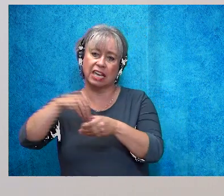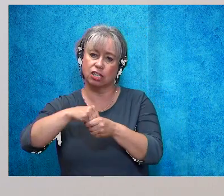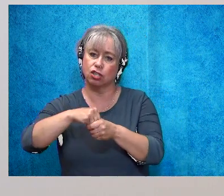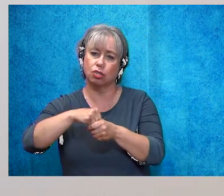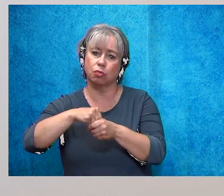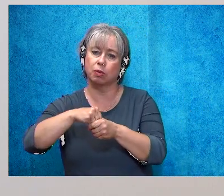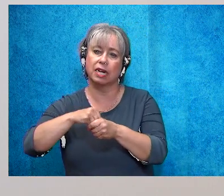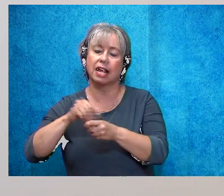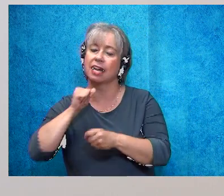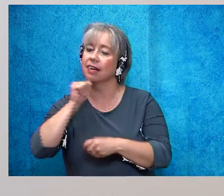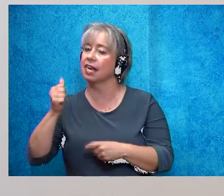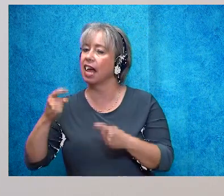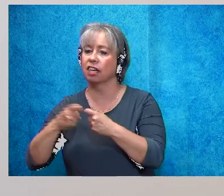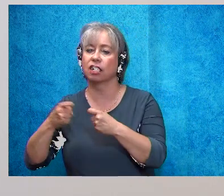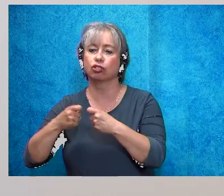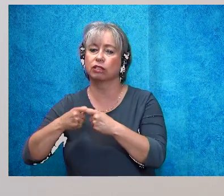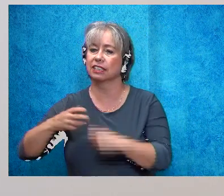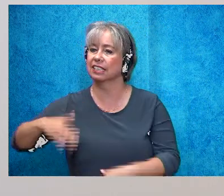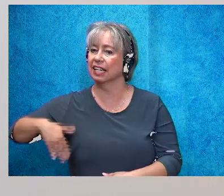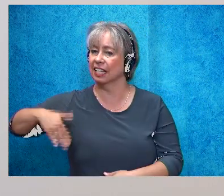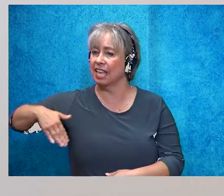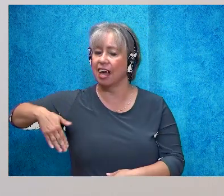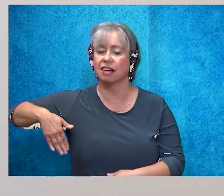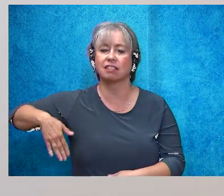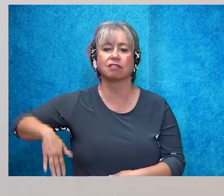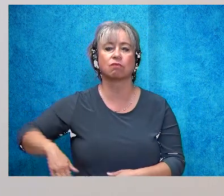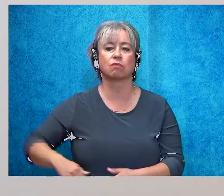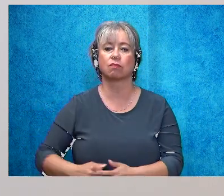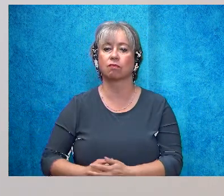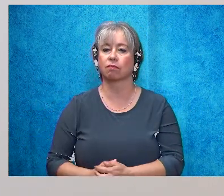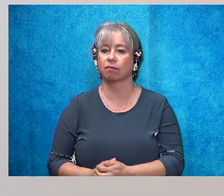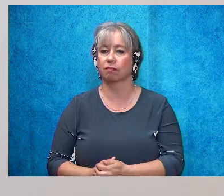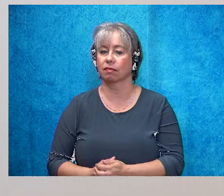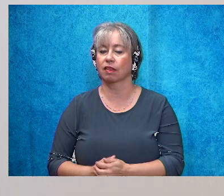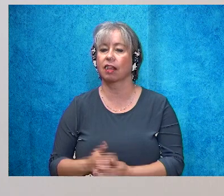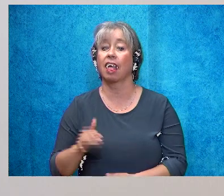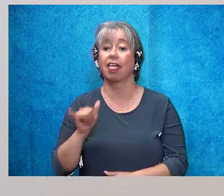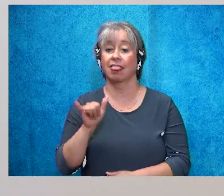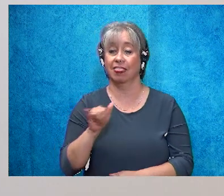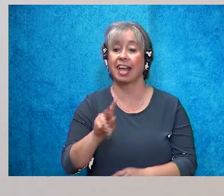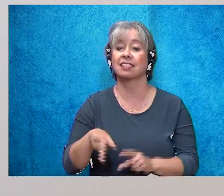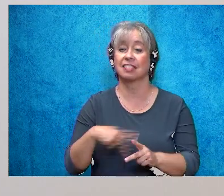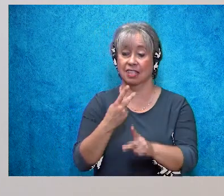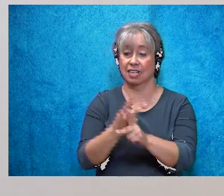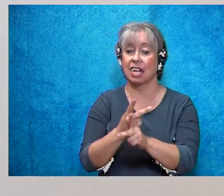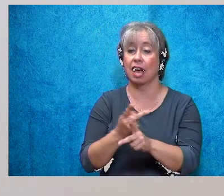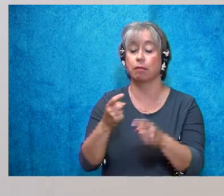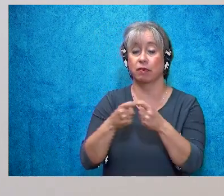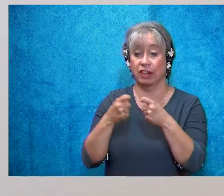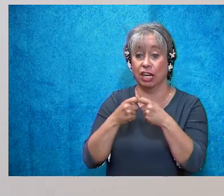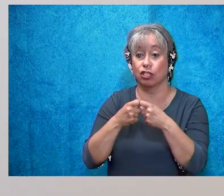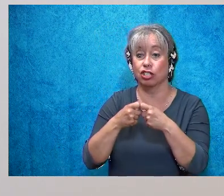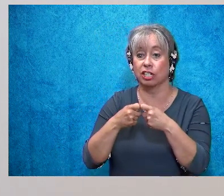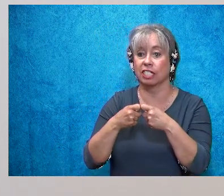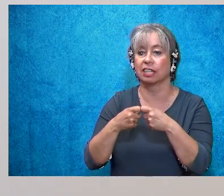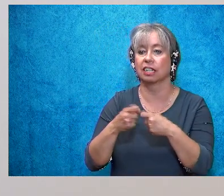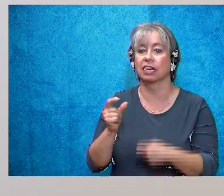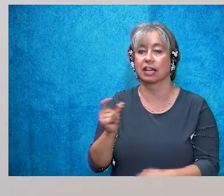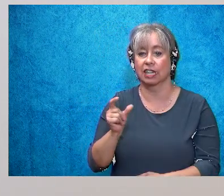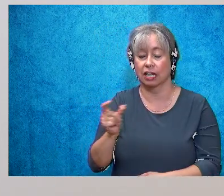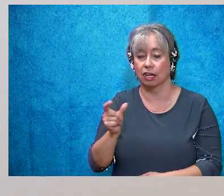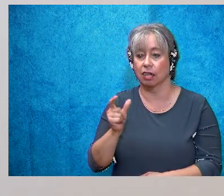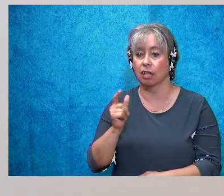wasn't electricity, yet that's the type of energy that I'm getting out. So that's where we're going to pick up for the